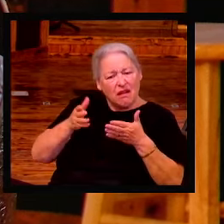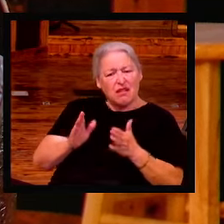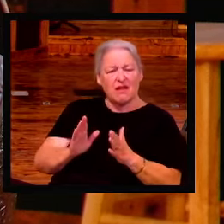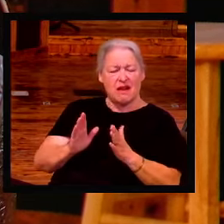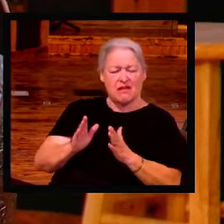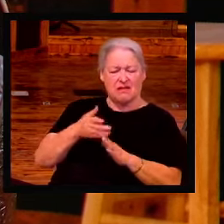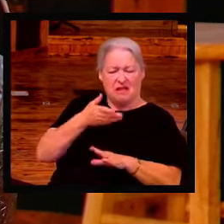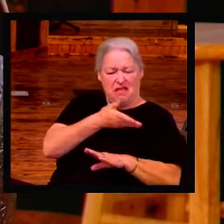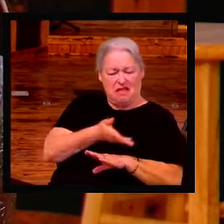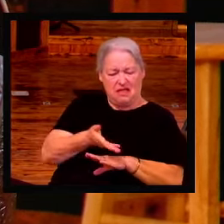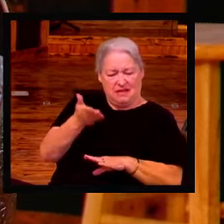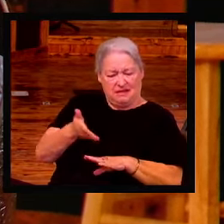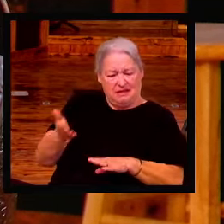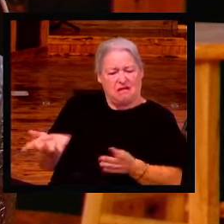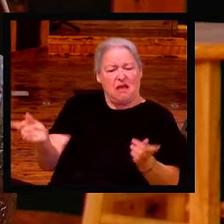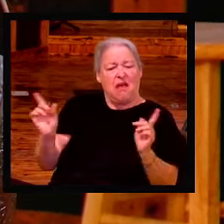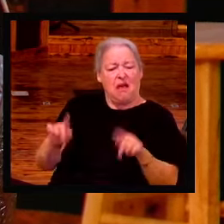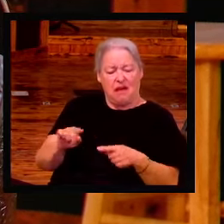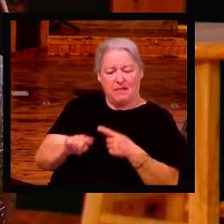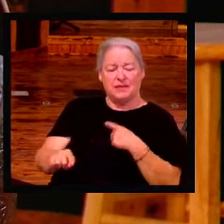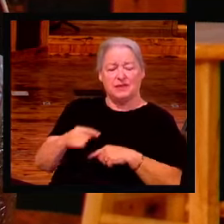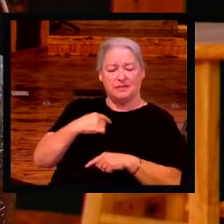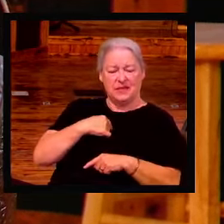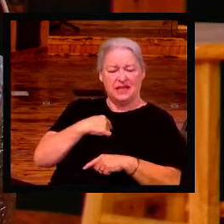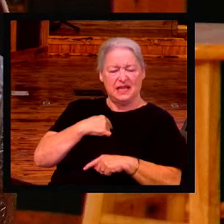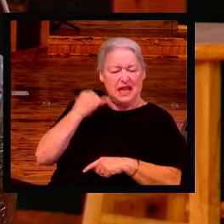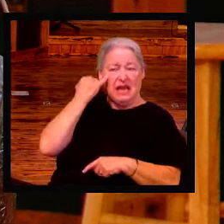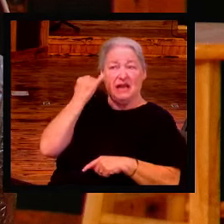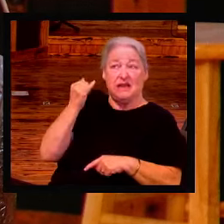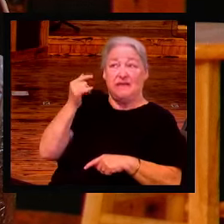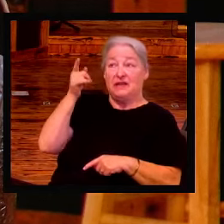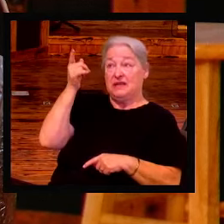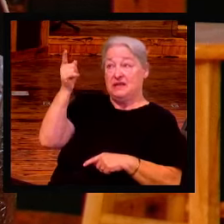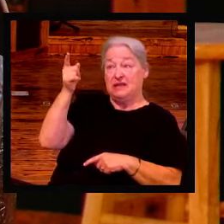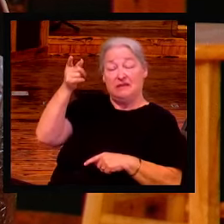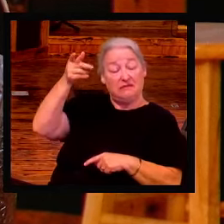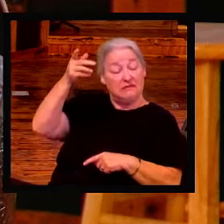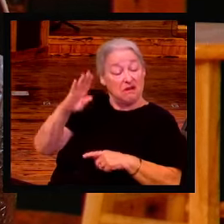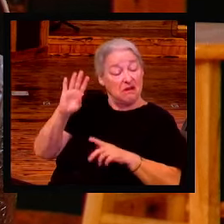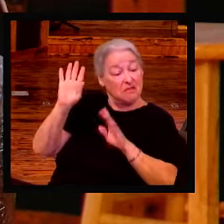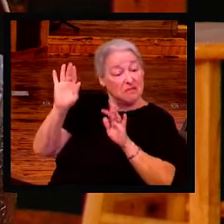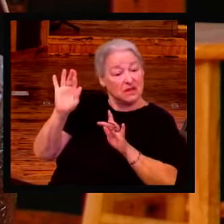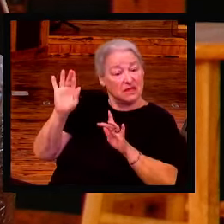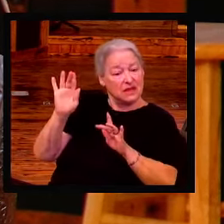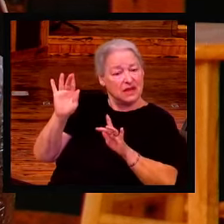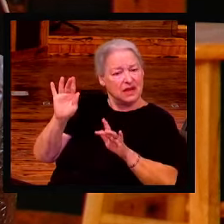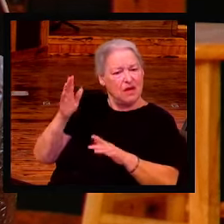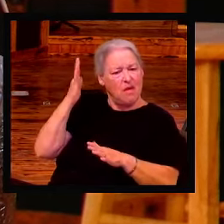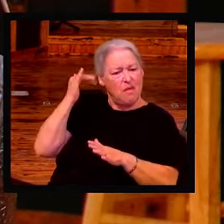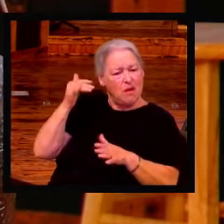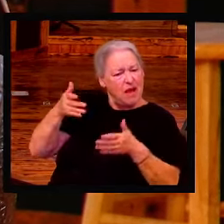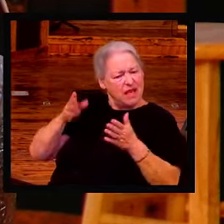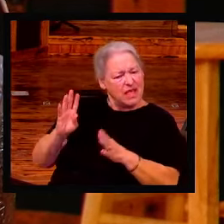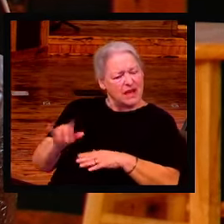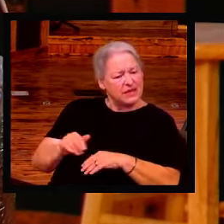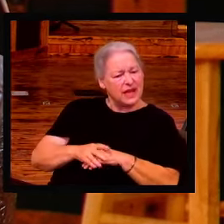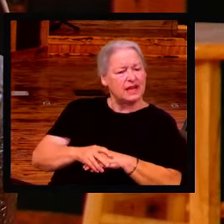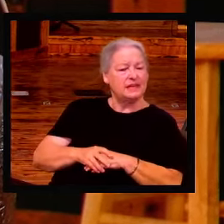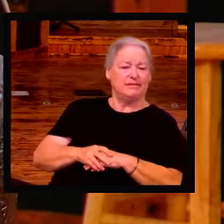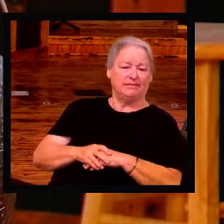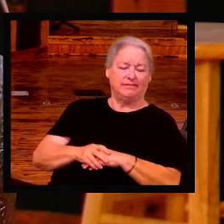mercy, why? So when you tell me where God's at, I might consider what you're talking